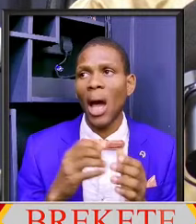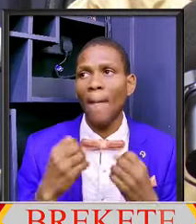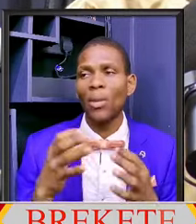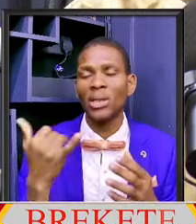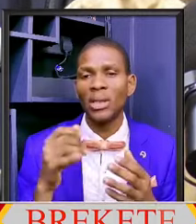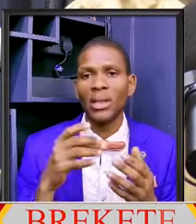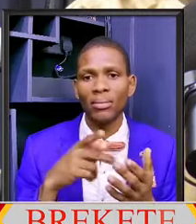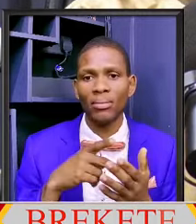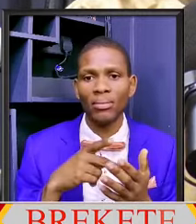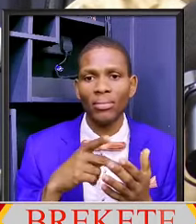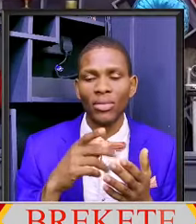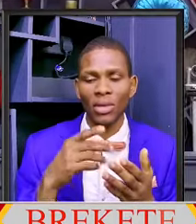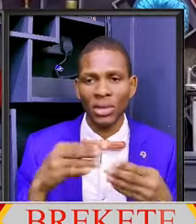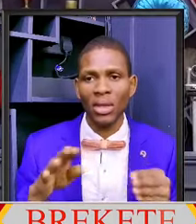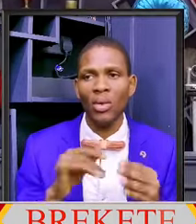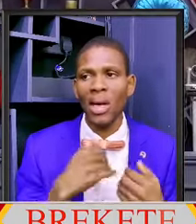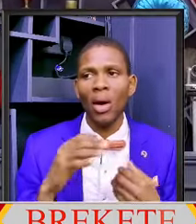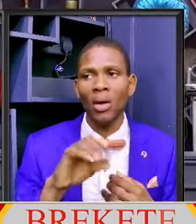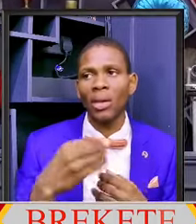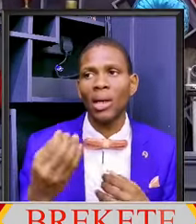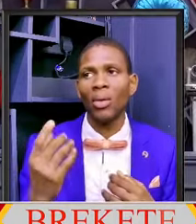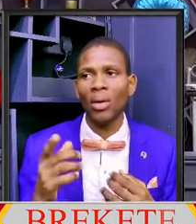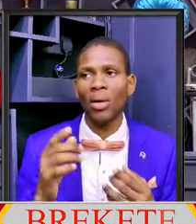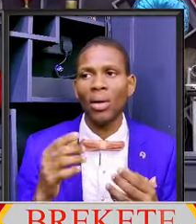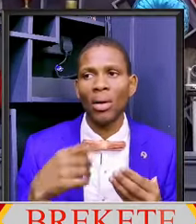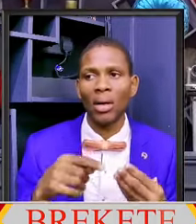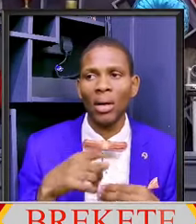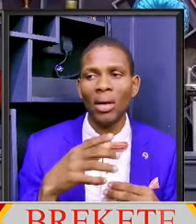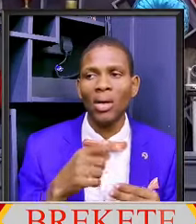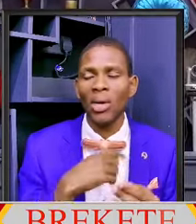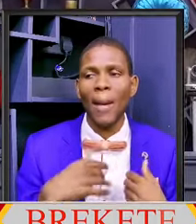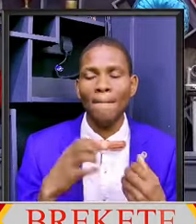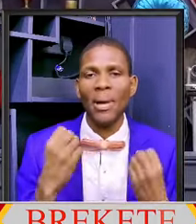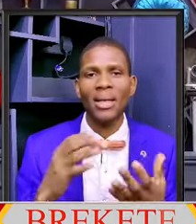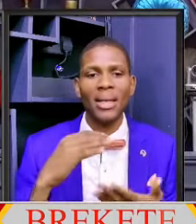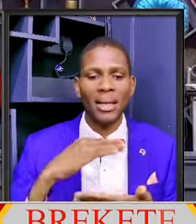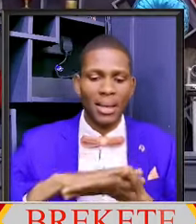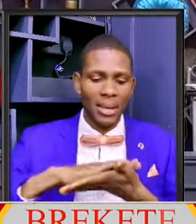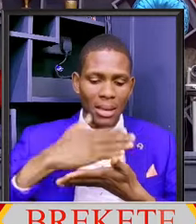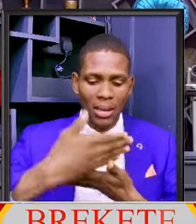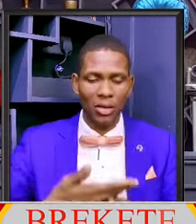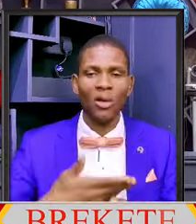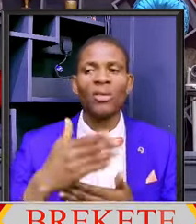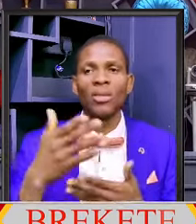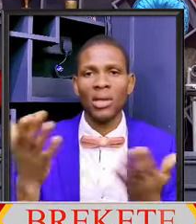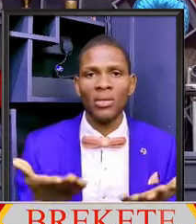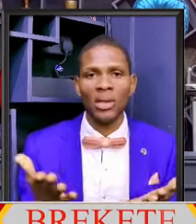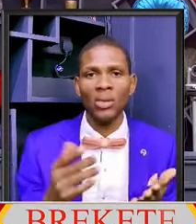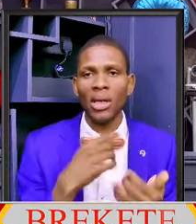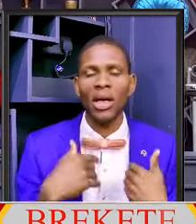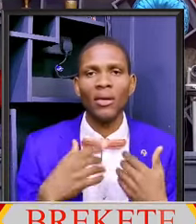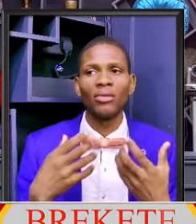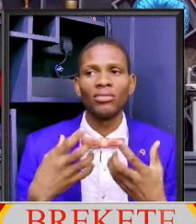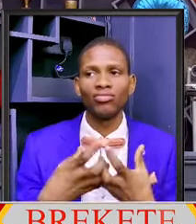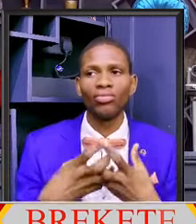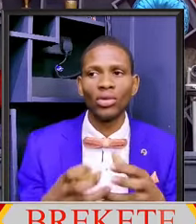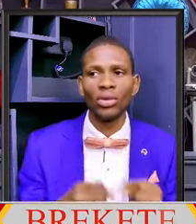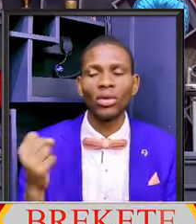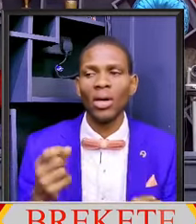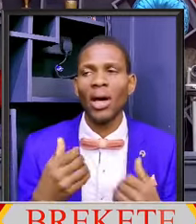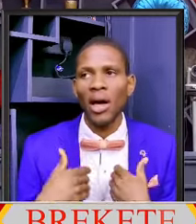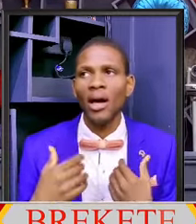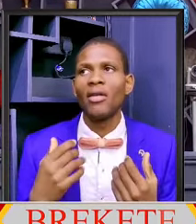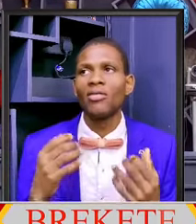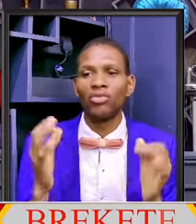Mm. We have many other ones on ground. Then we have many laptops on ground also. We have a generator, we have